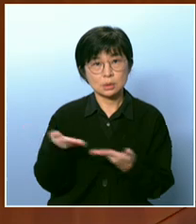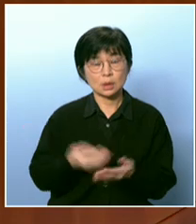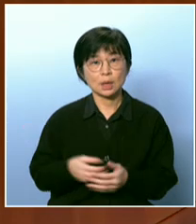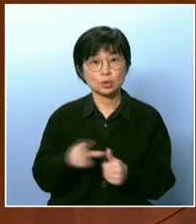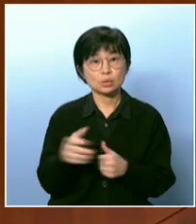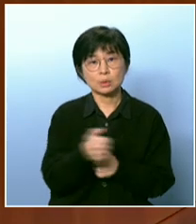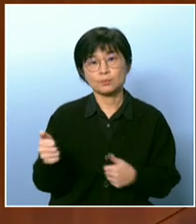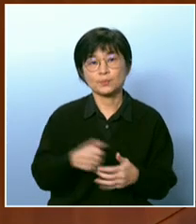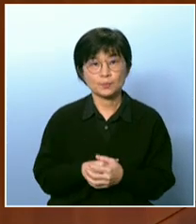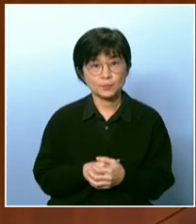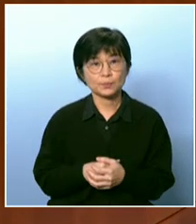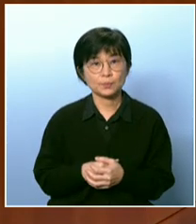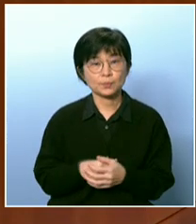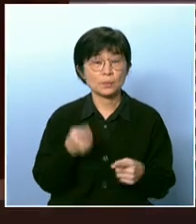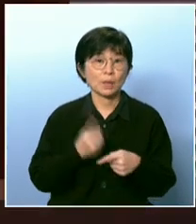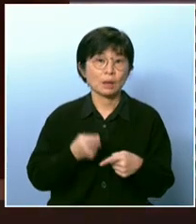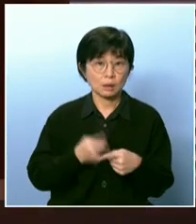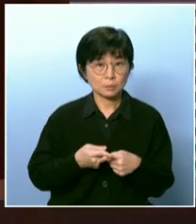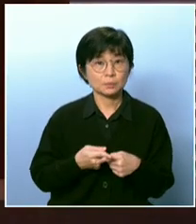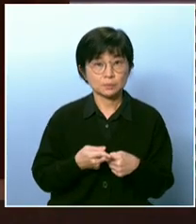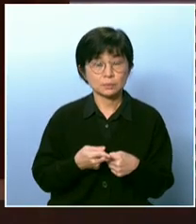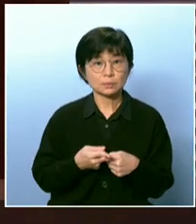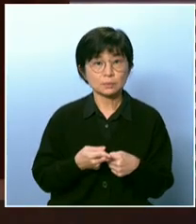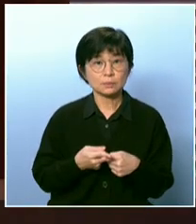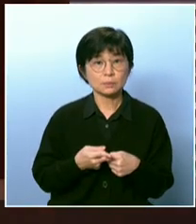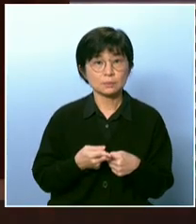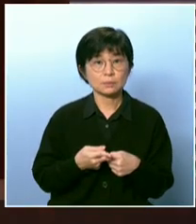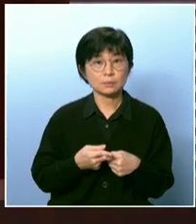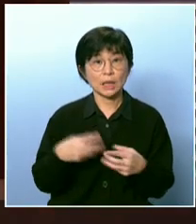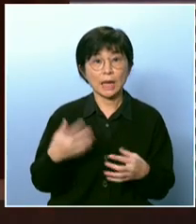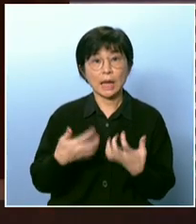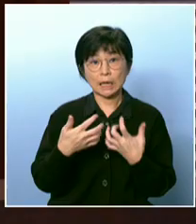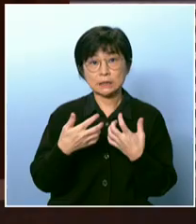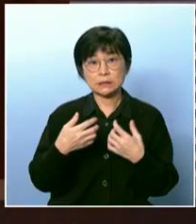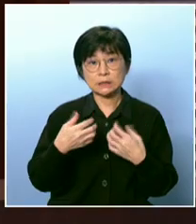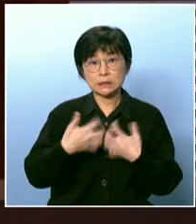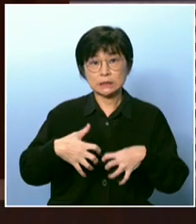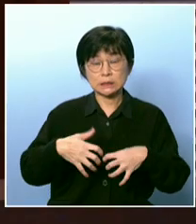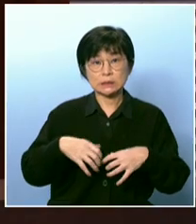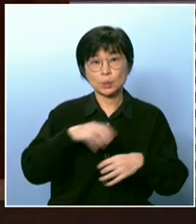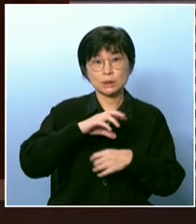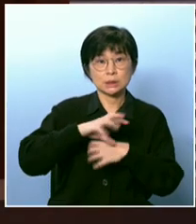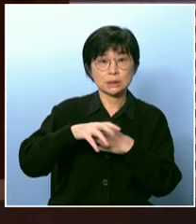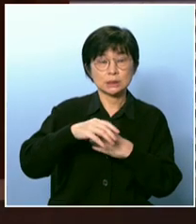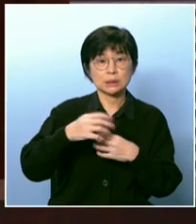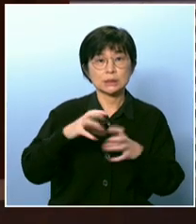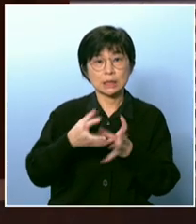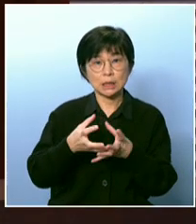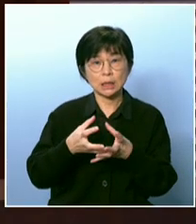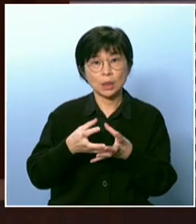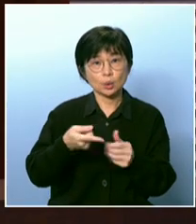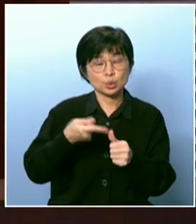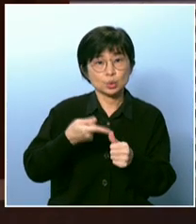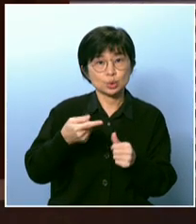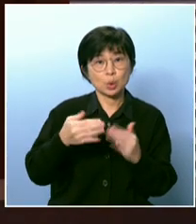family circumstances. Can we provide follow-up or referral services to them after they have withdrawn? Ms. Zhou